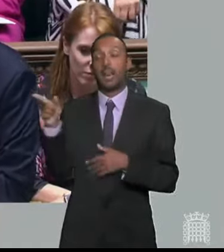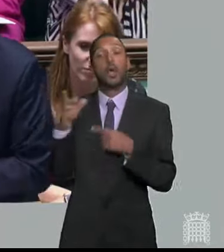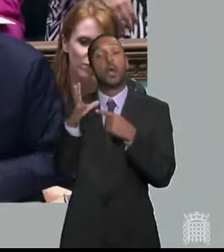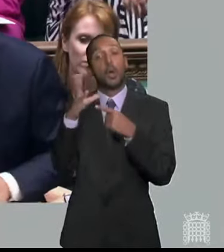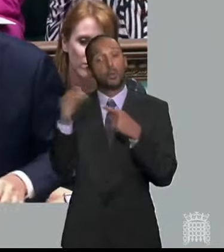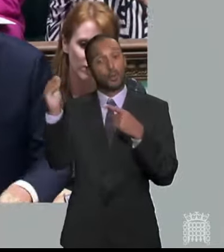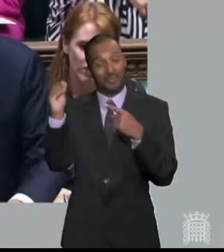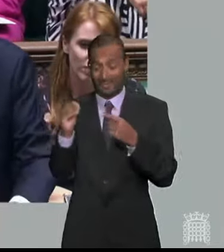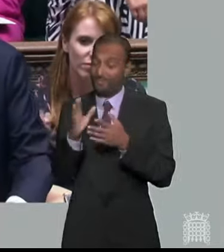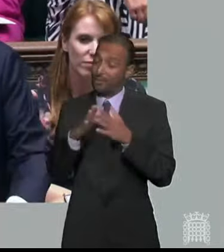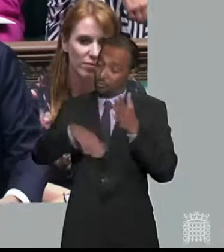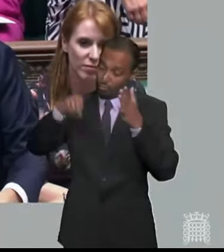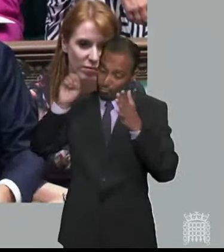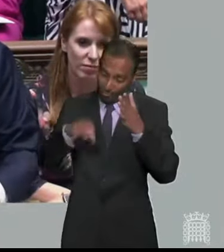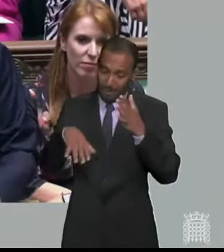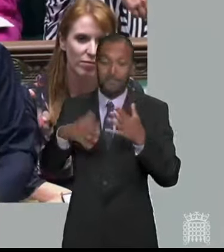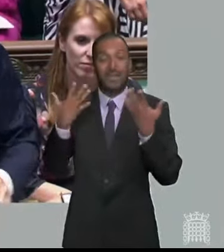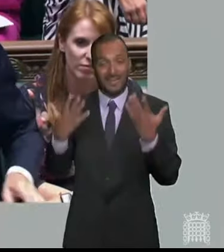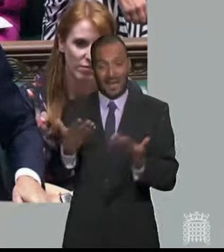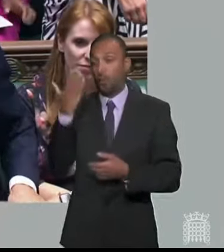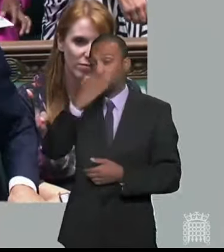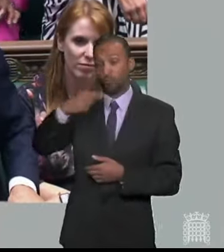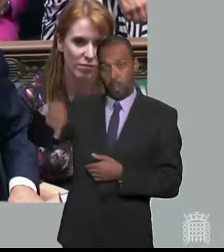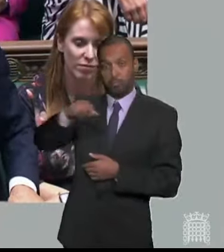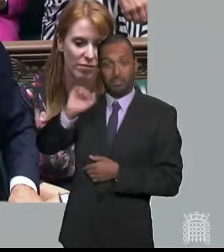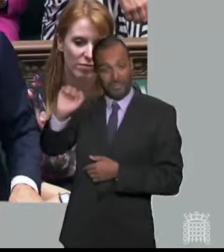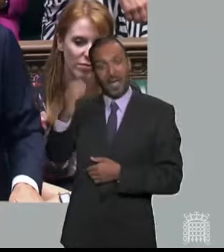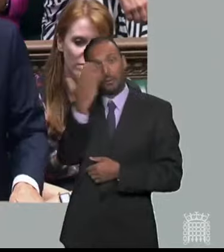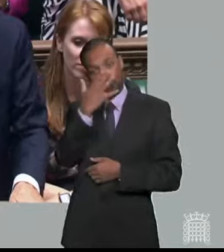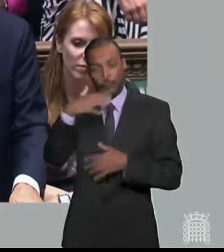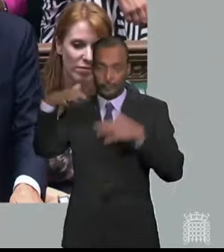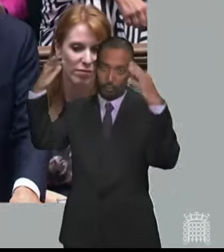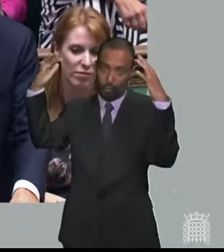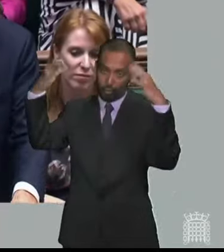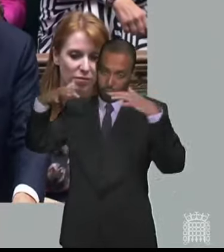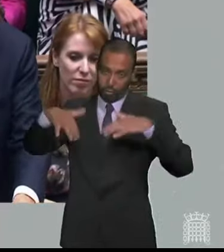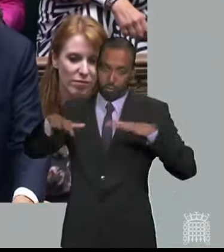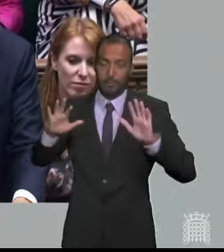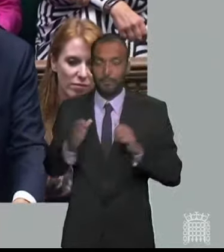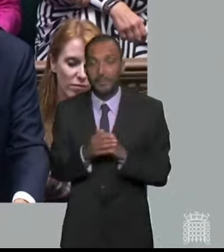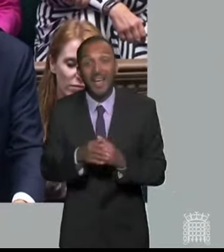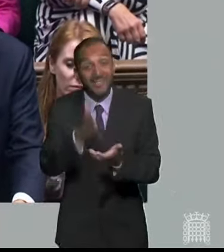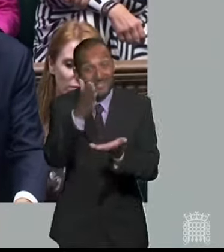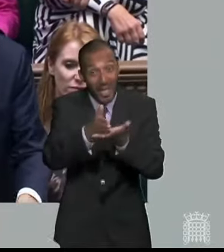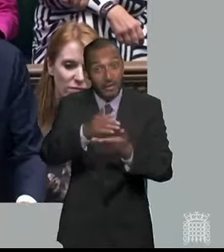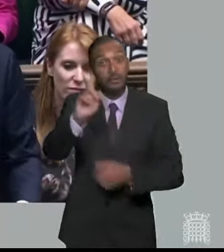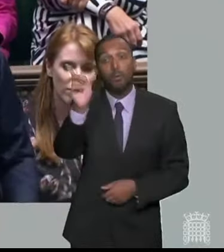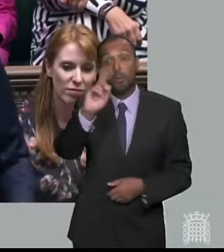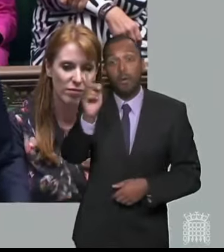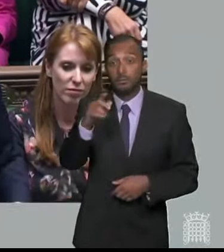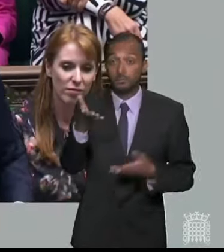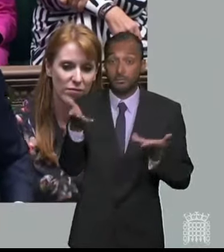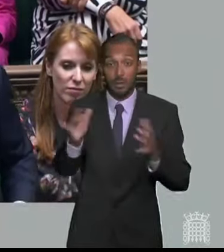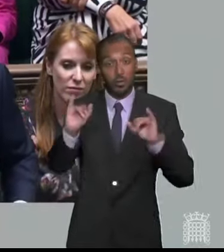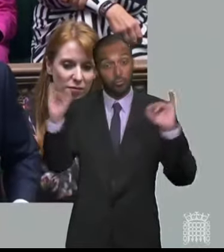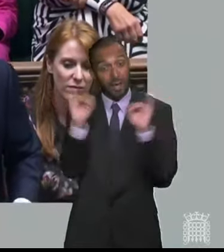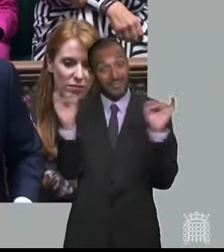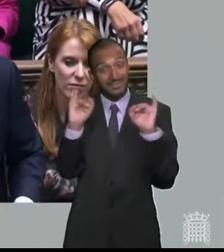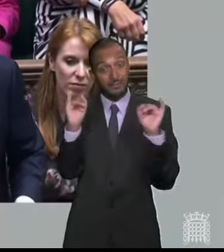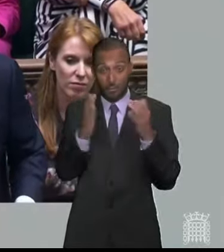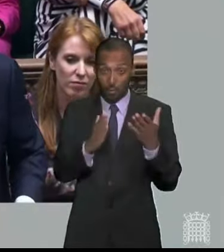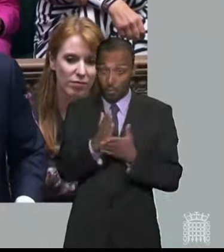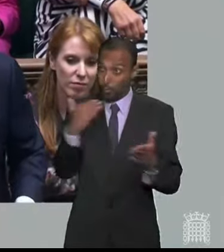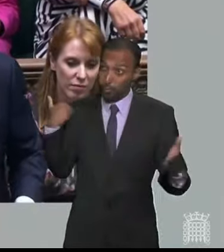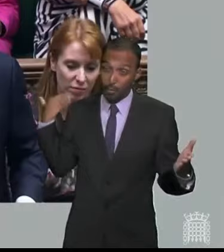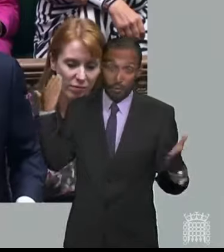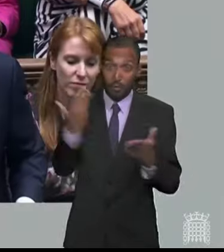in a crumbling school. The truth is, this crisis is the inevitable result of 13 years of cutting